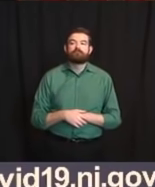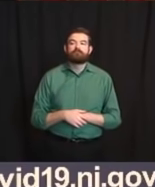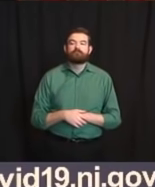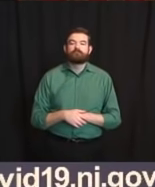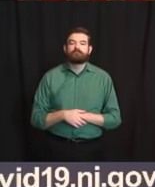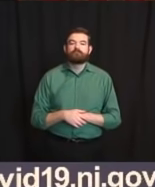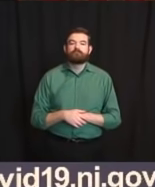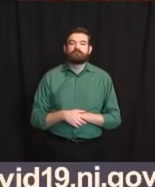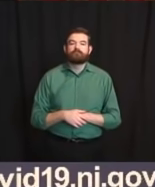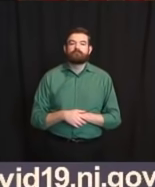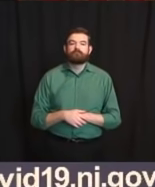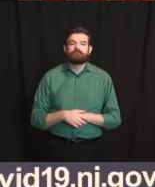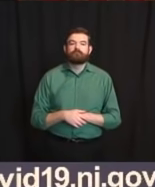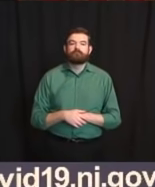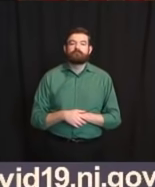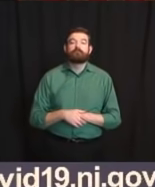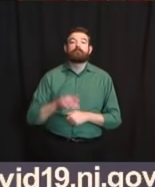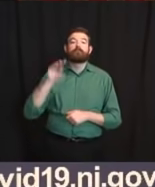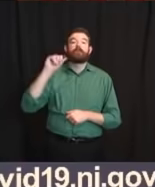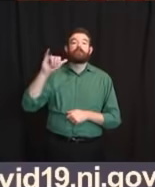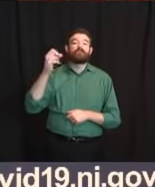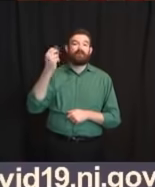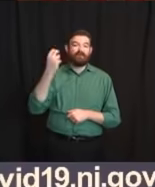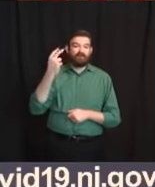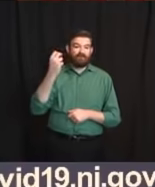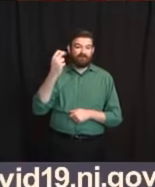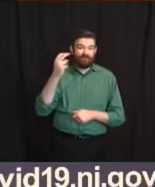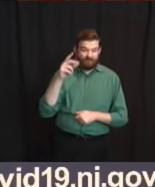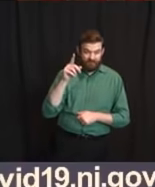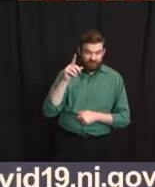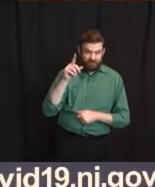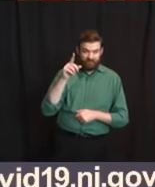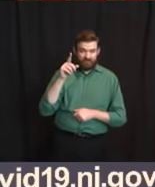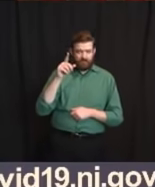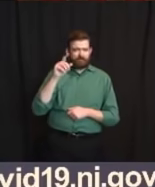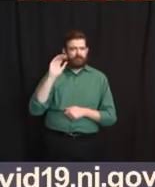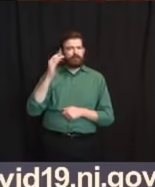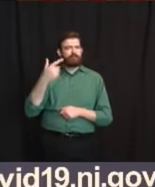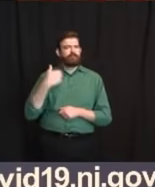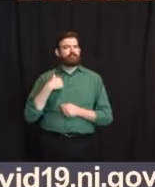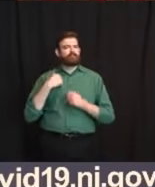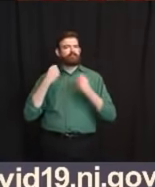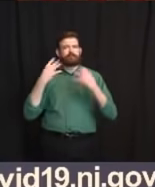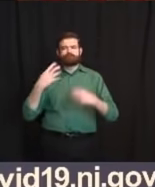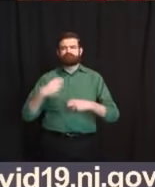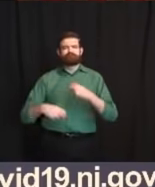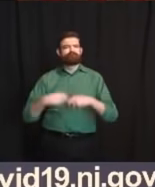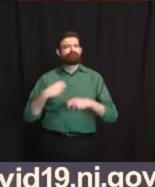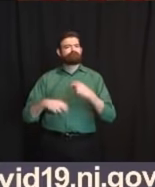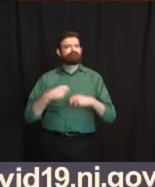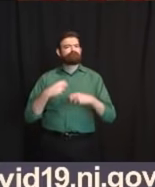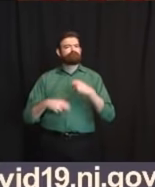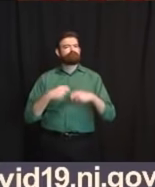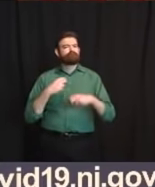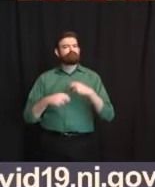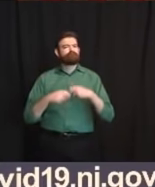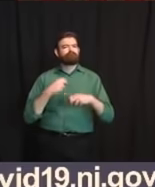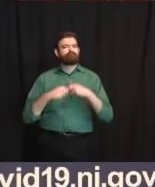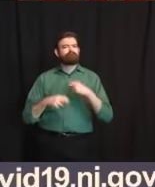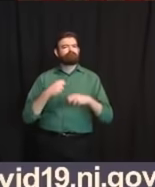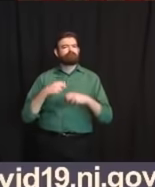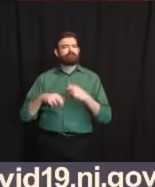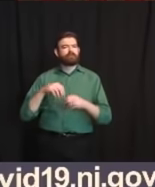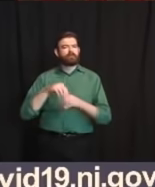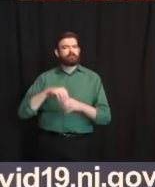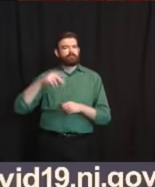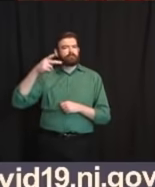seems like there were a lot of issues then that point to operational problems at the post office. And I'm talking about